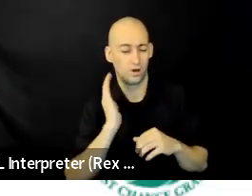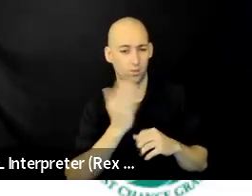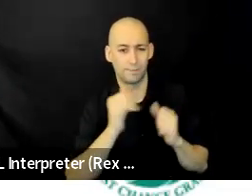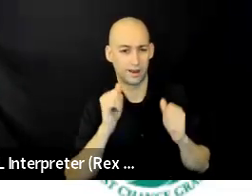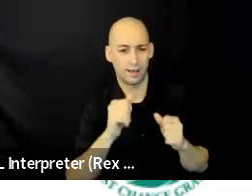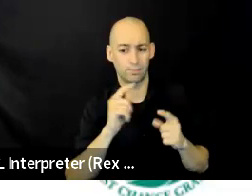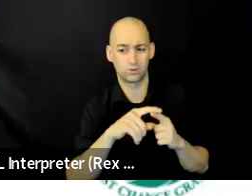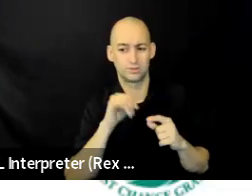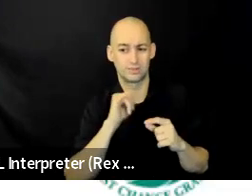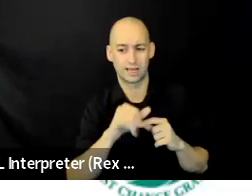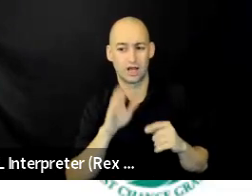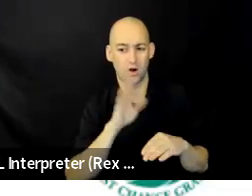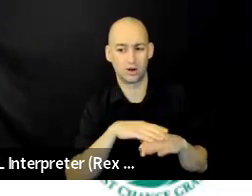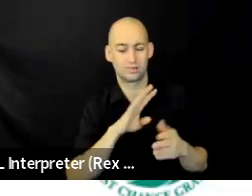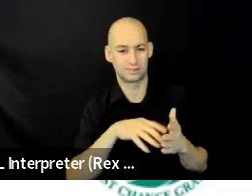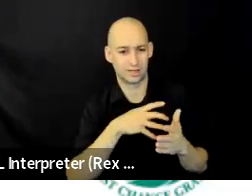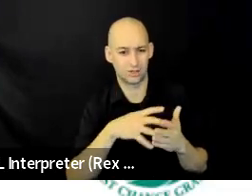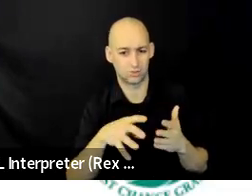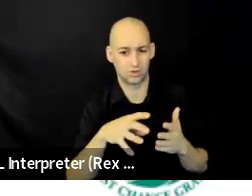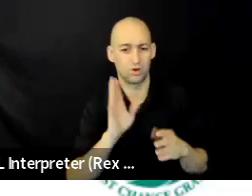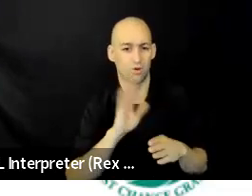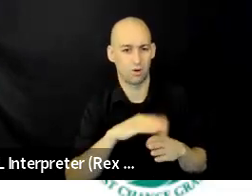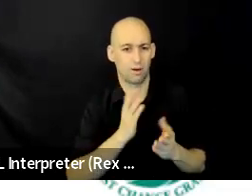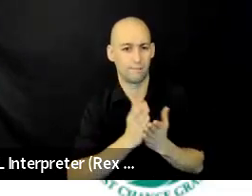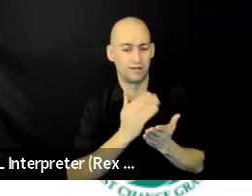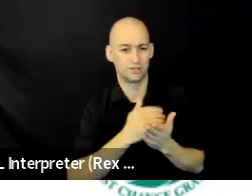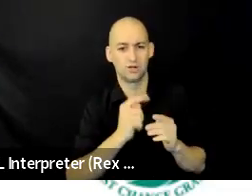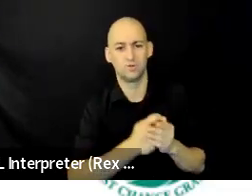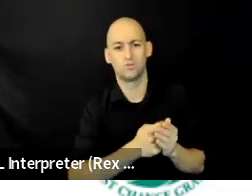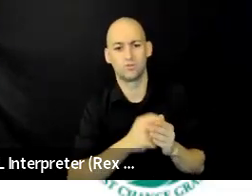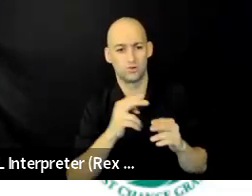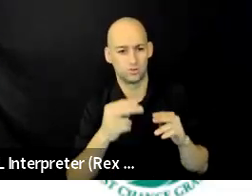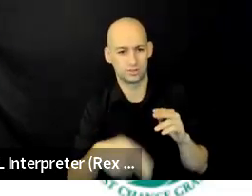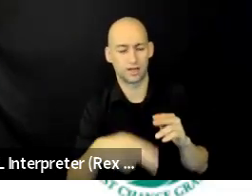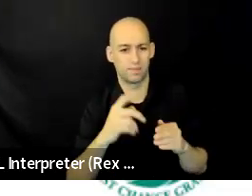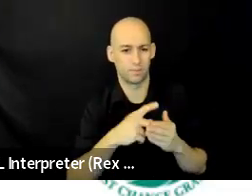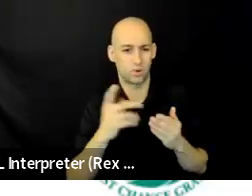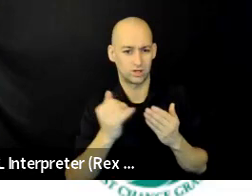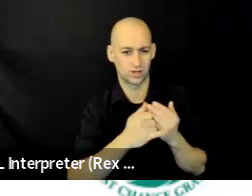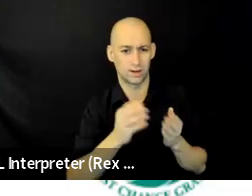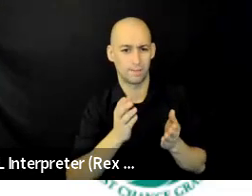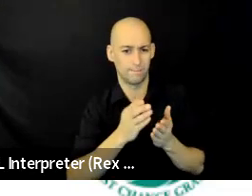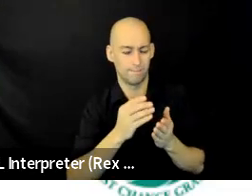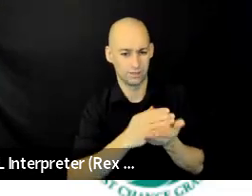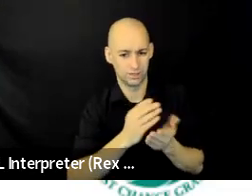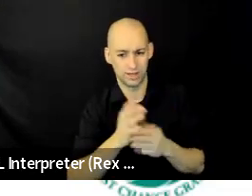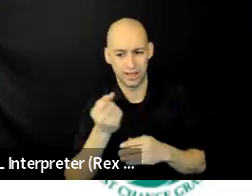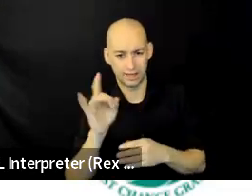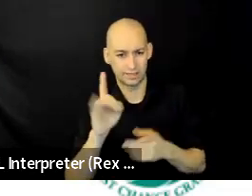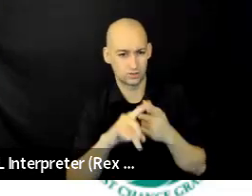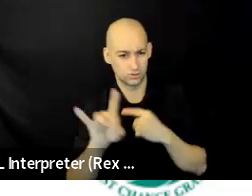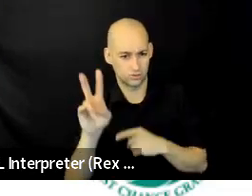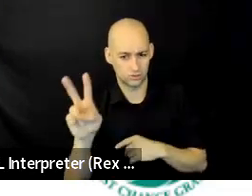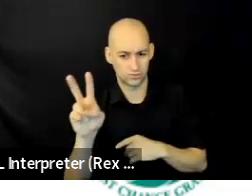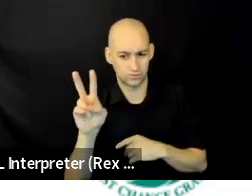on schedule and on budget by reducing the project alternatives from 18 down to 2 with the help of those